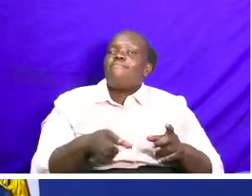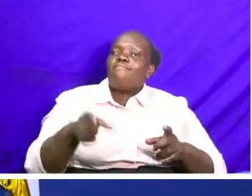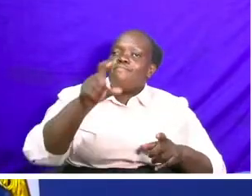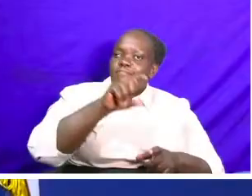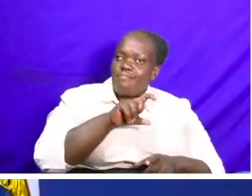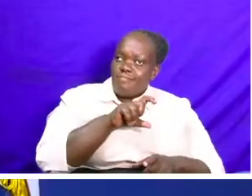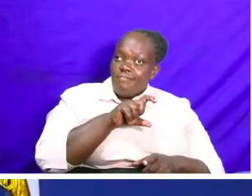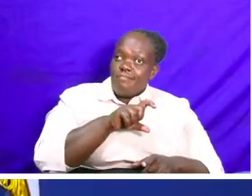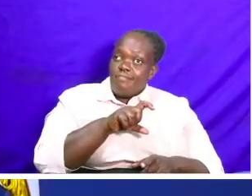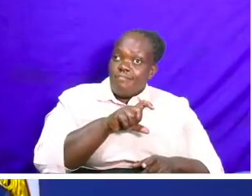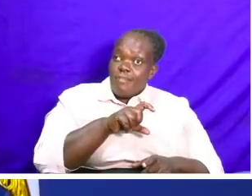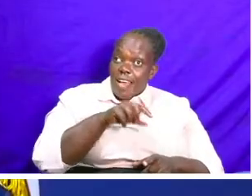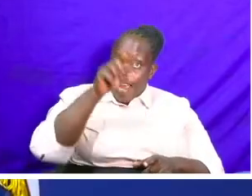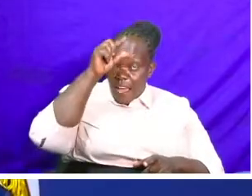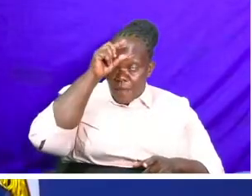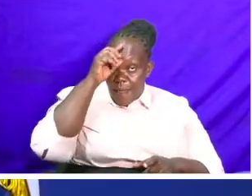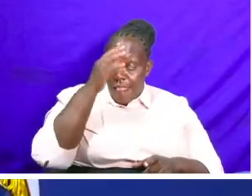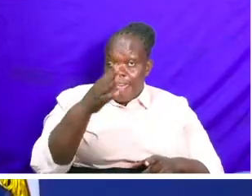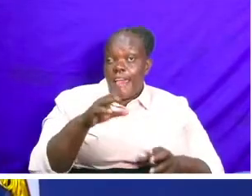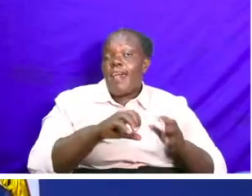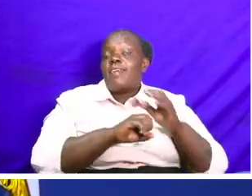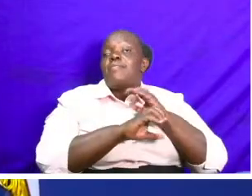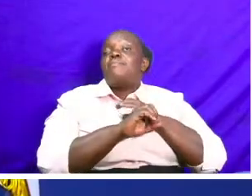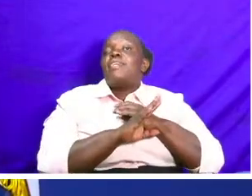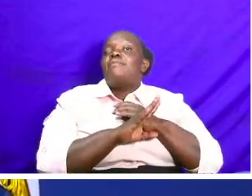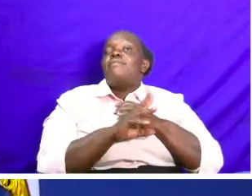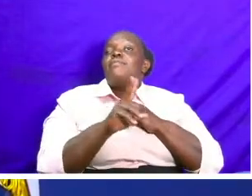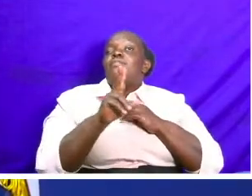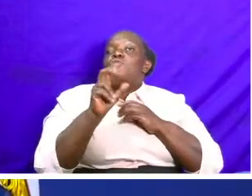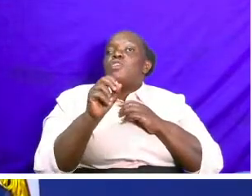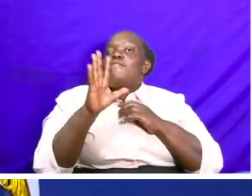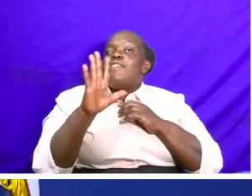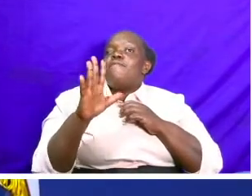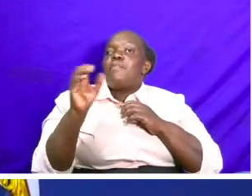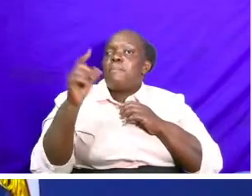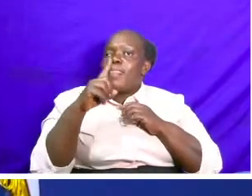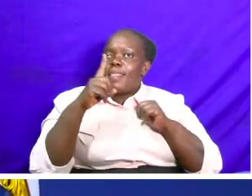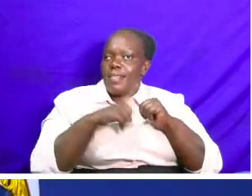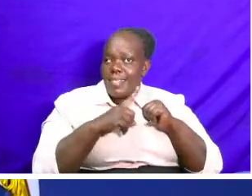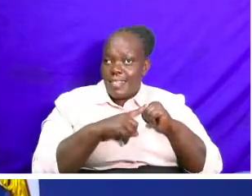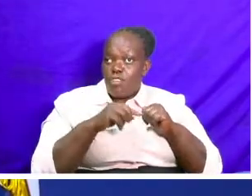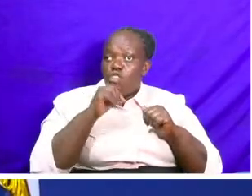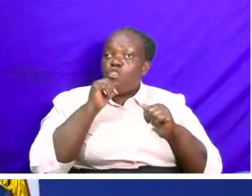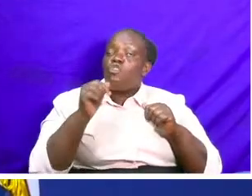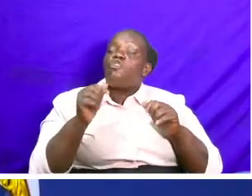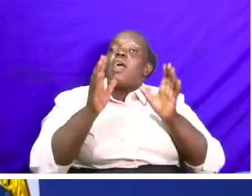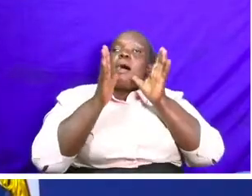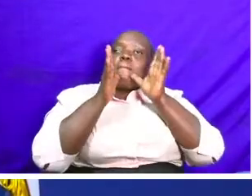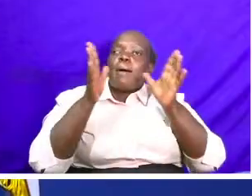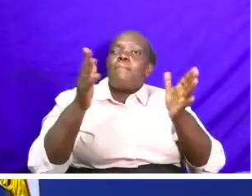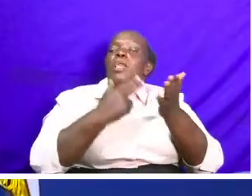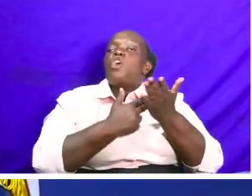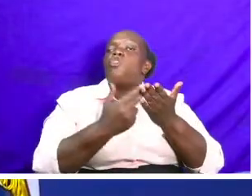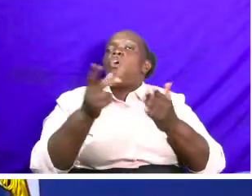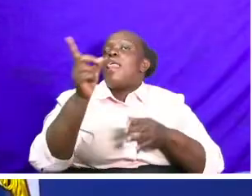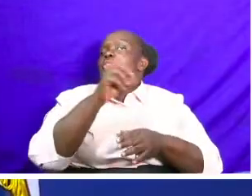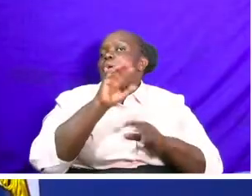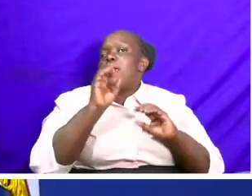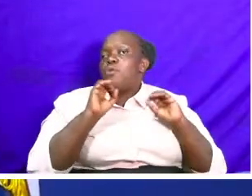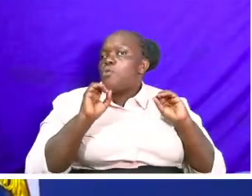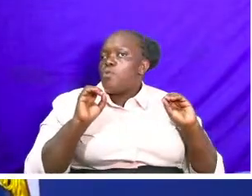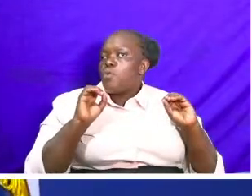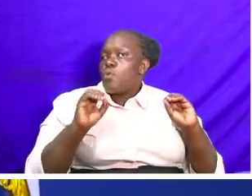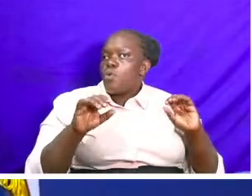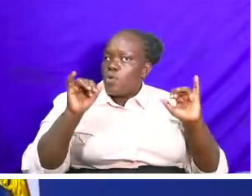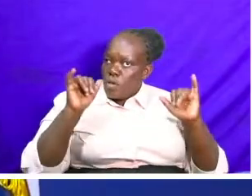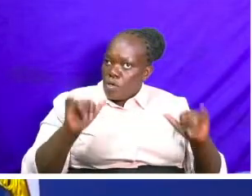Additionally, the government clarifies that 25th of June is not a public holiday and